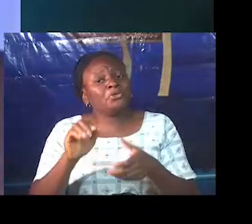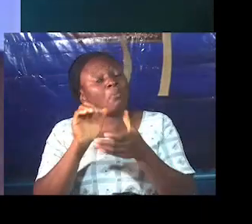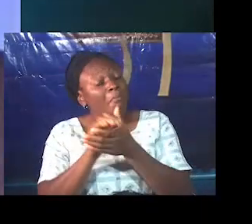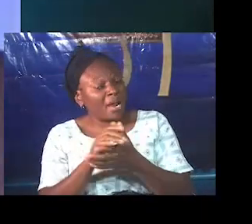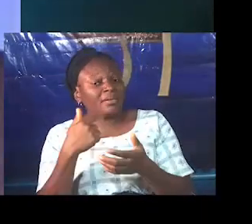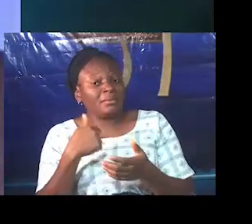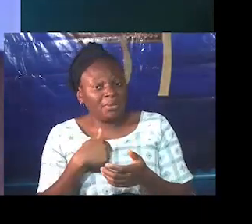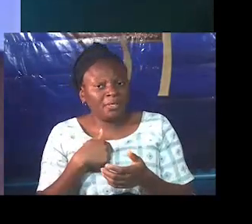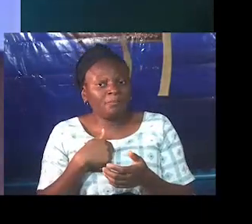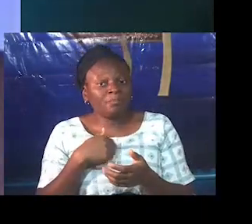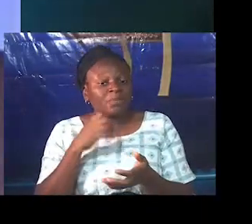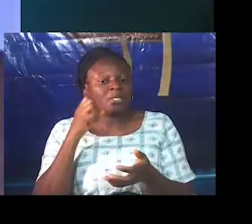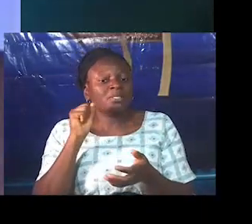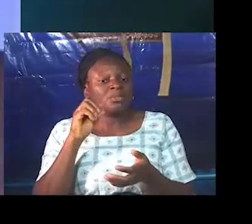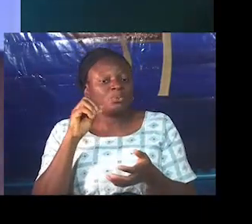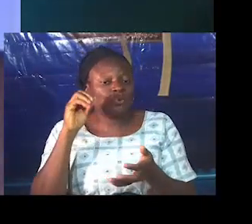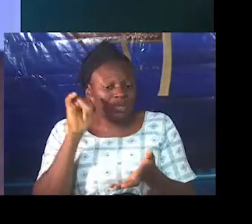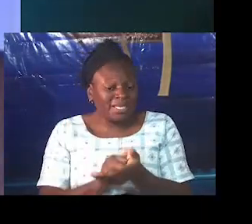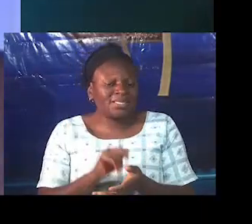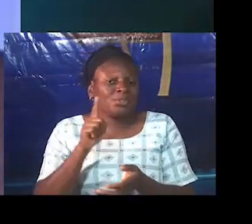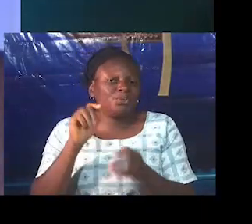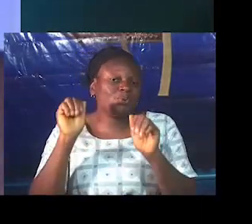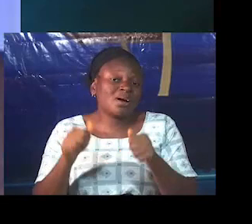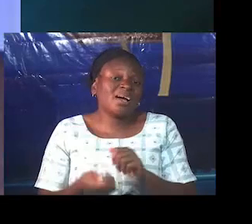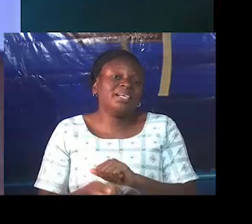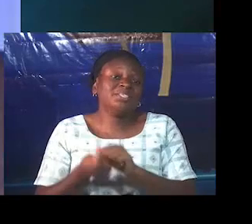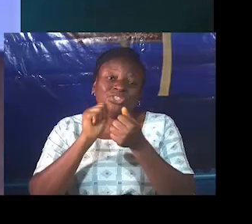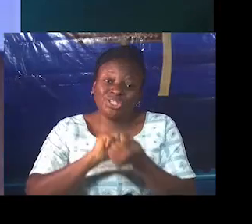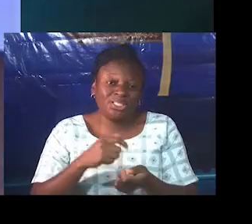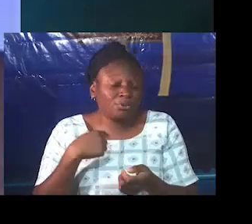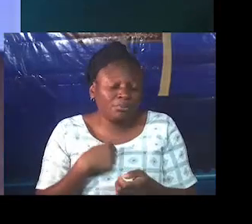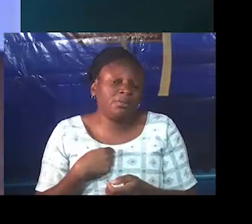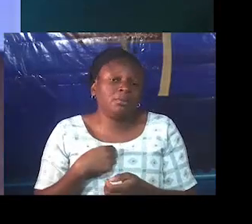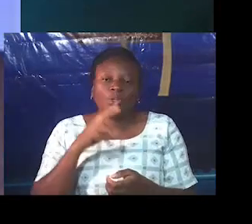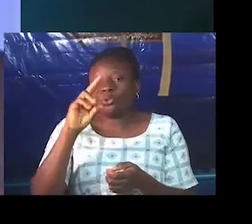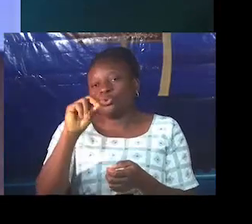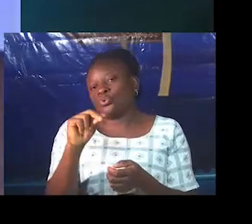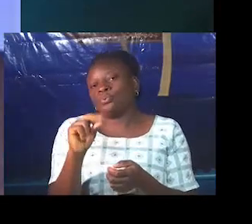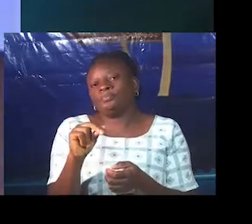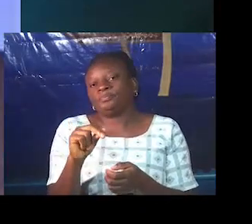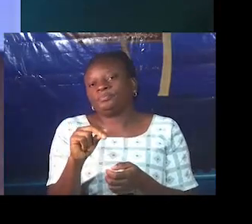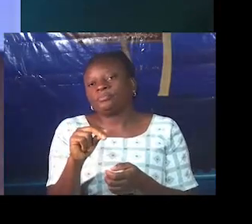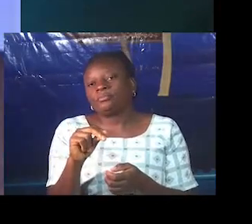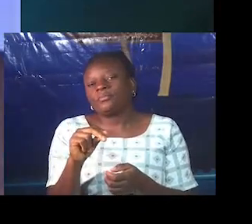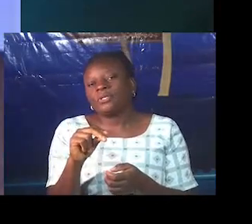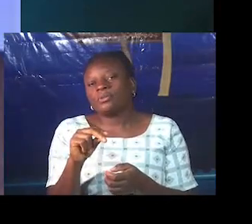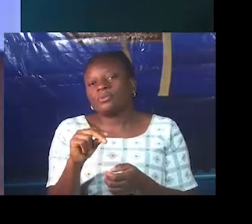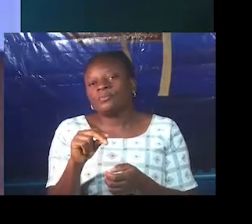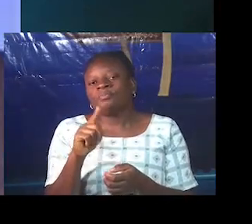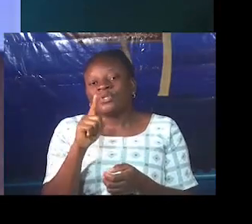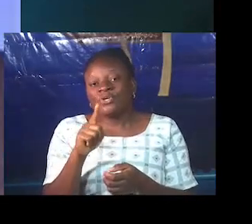have been converted. And even when he's converted, that is not a guarantee that he is the right man that God meant for your